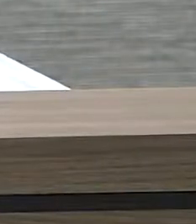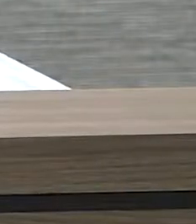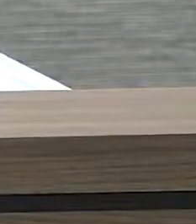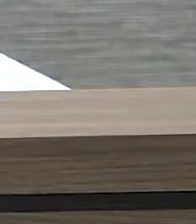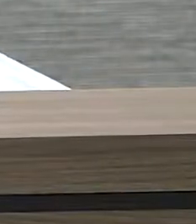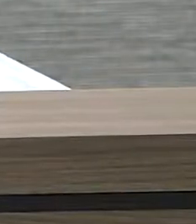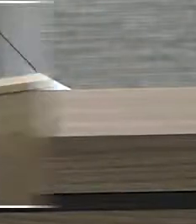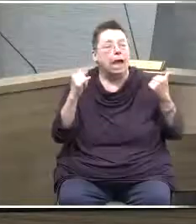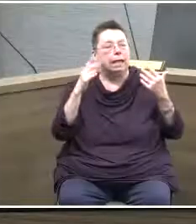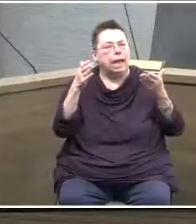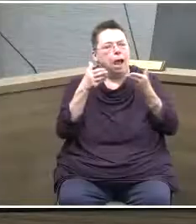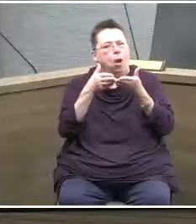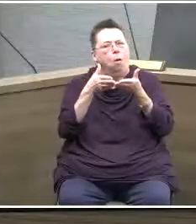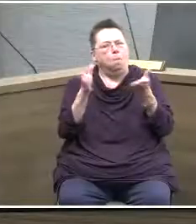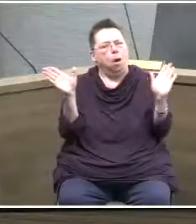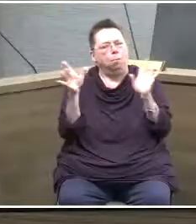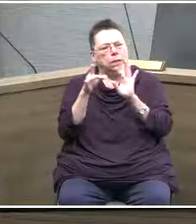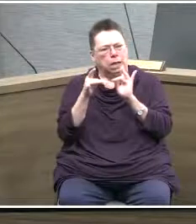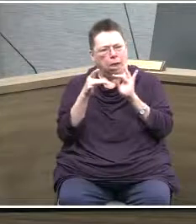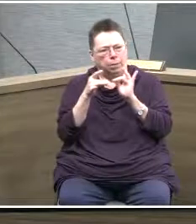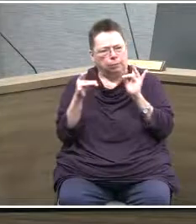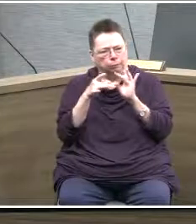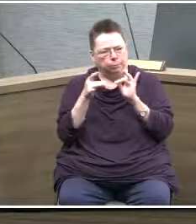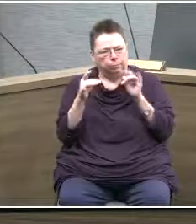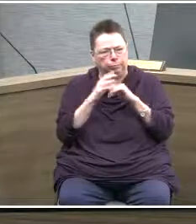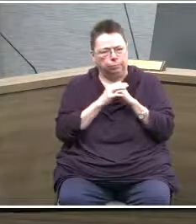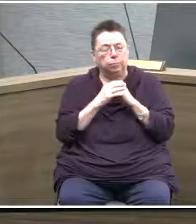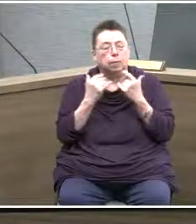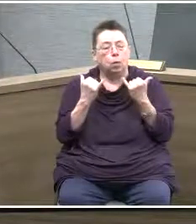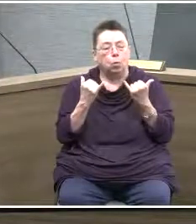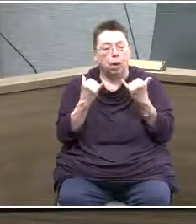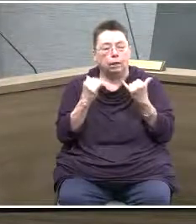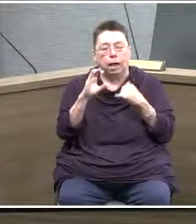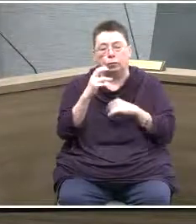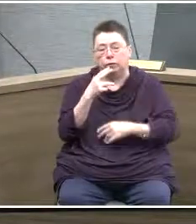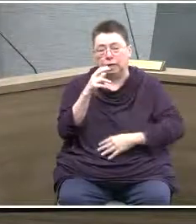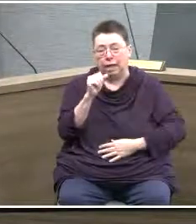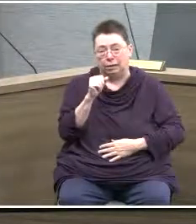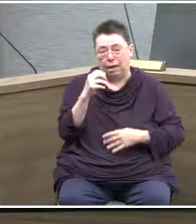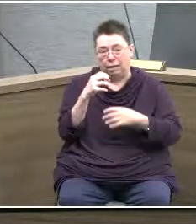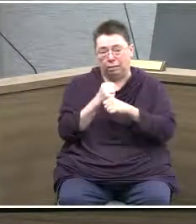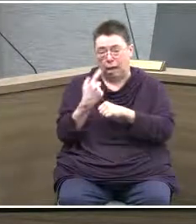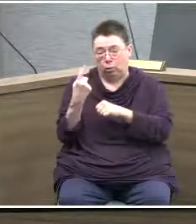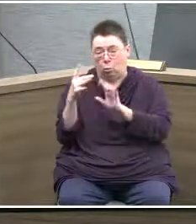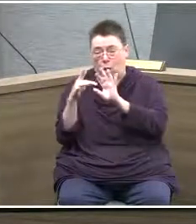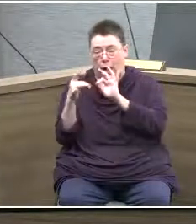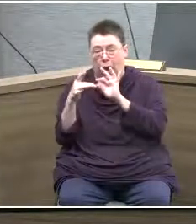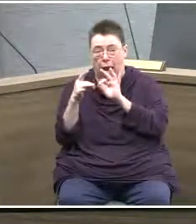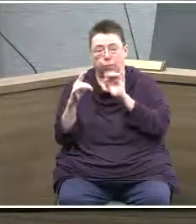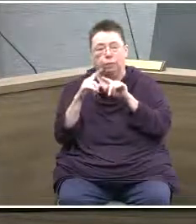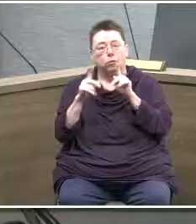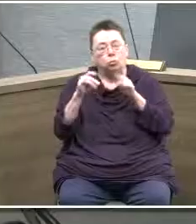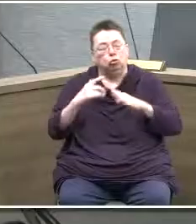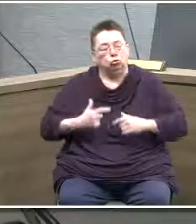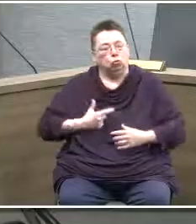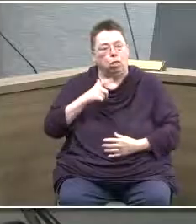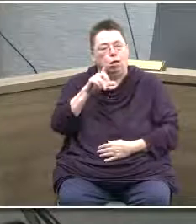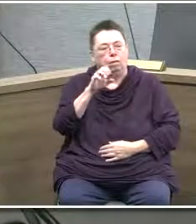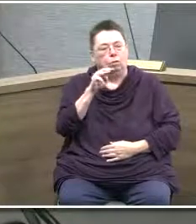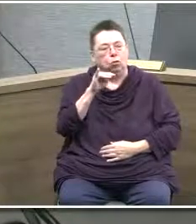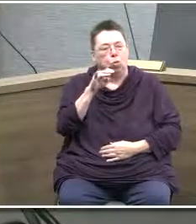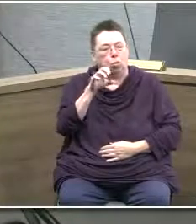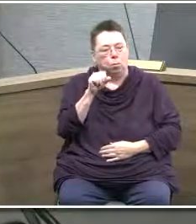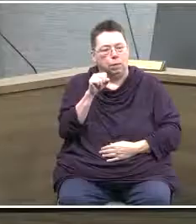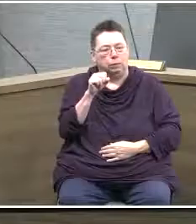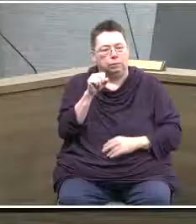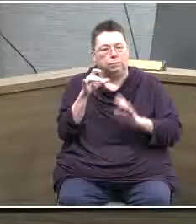now proceed to the public comment portion of the meeting. At this time, CHA has received one comment from a resident of Loomis Courts.